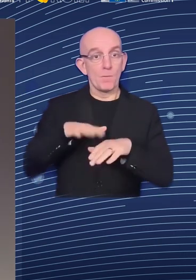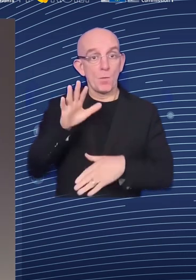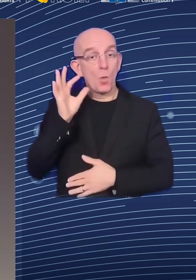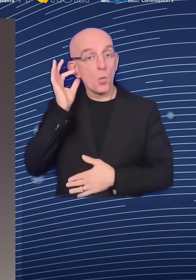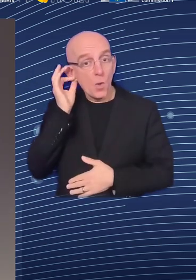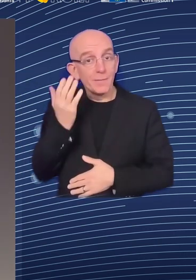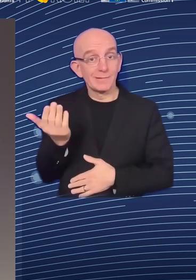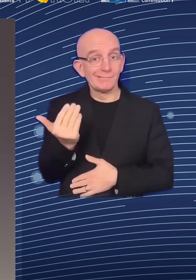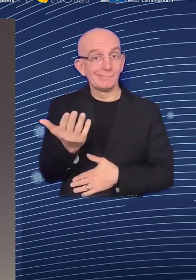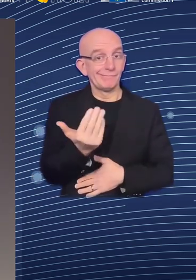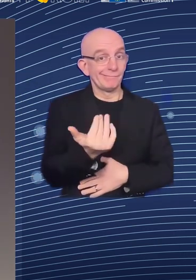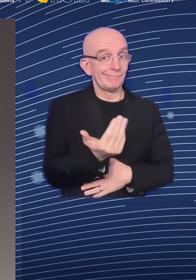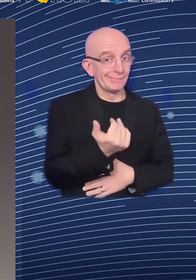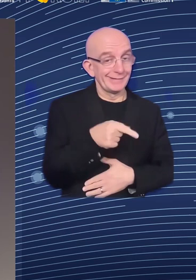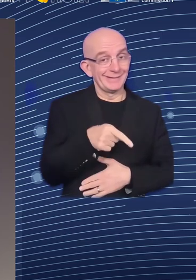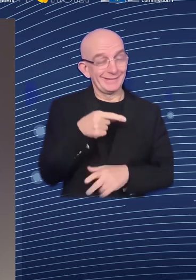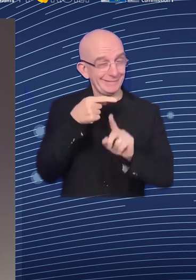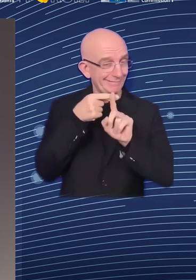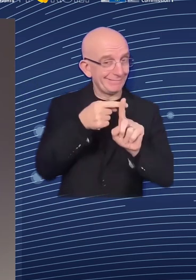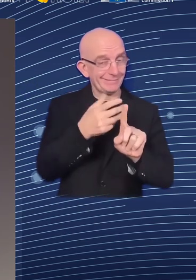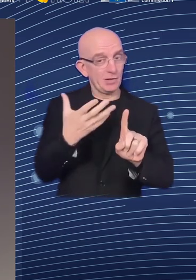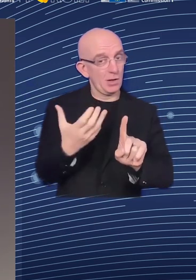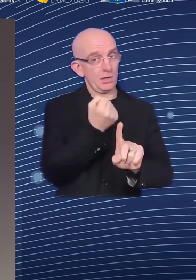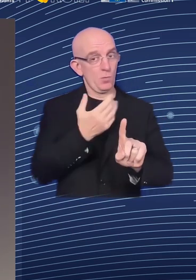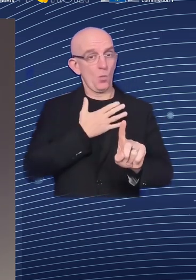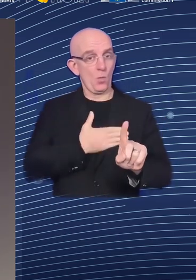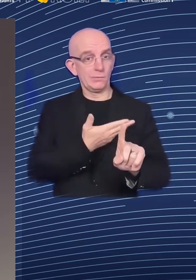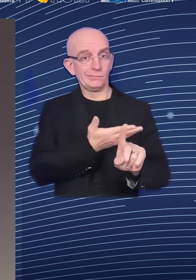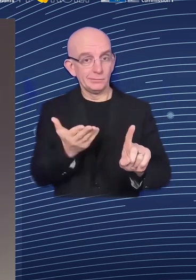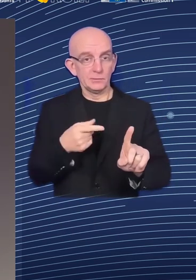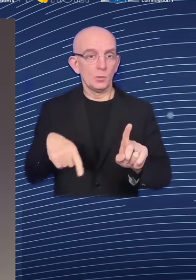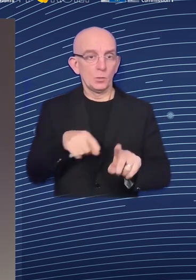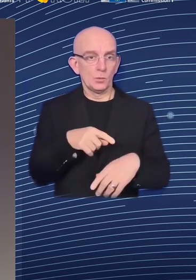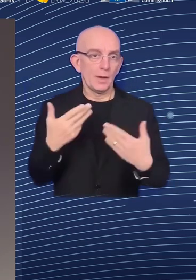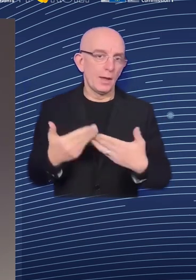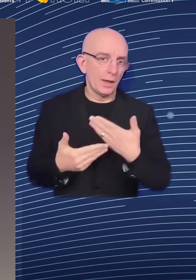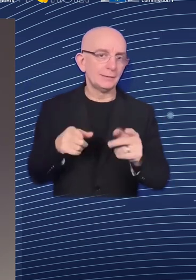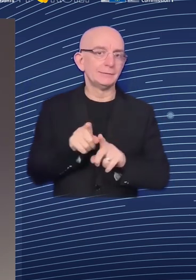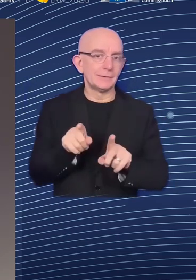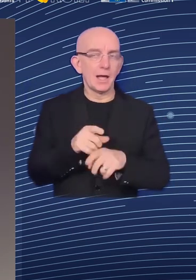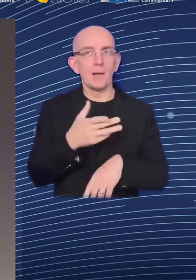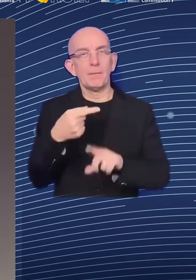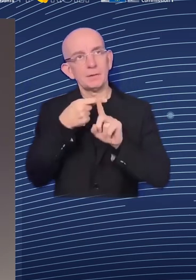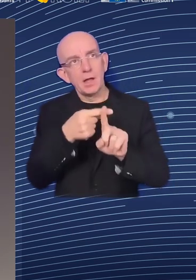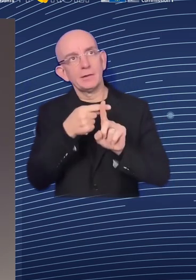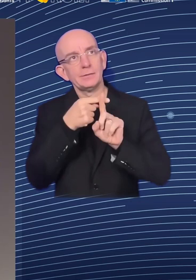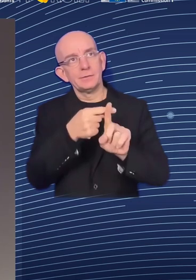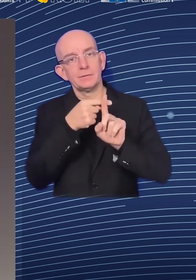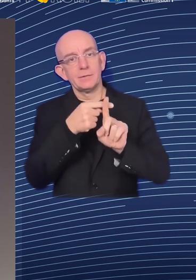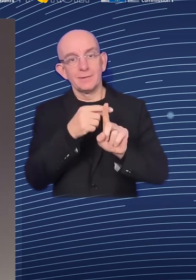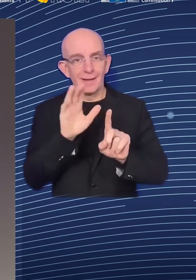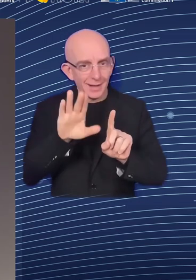targets. But those targets are 80% of Europeans with at least basic digital skills by 2030, and 20 million